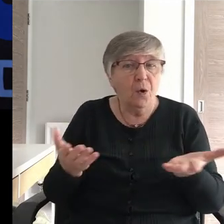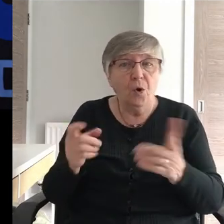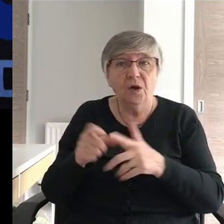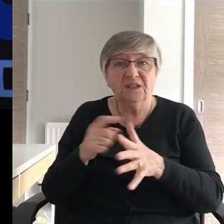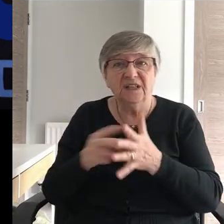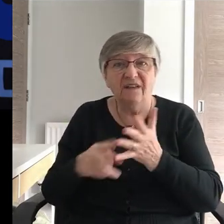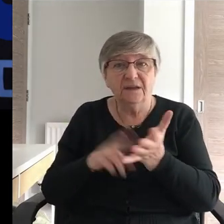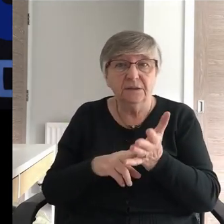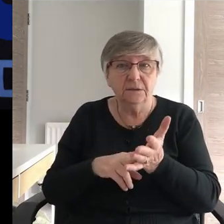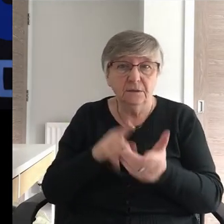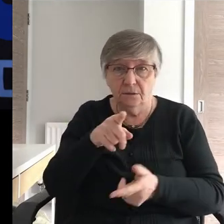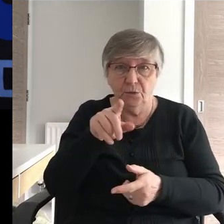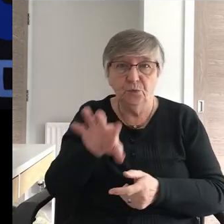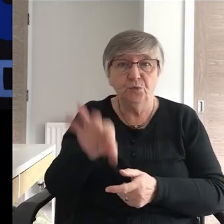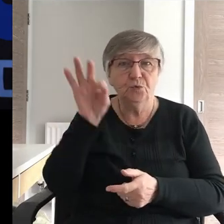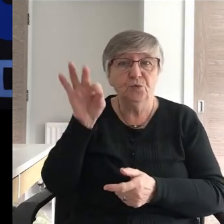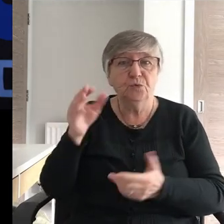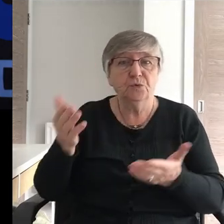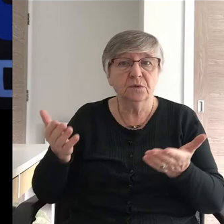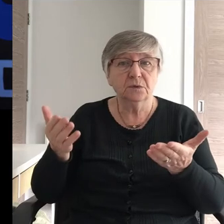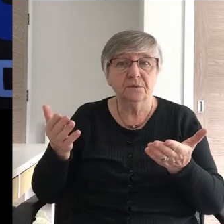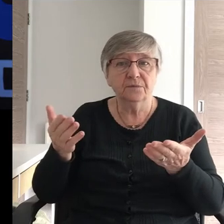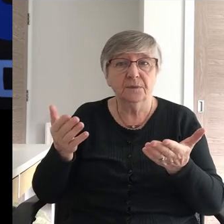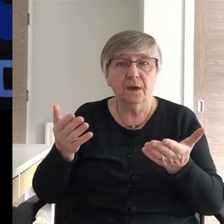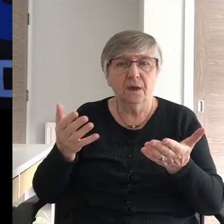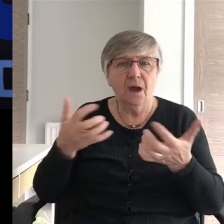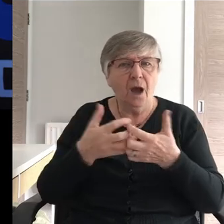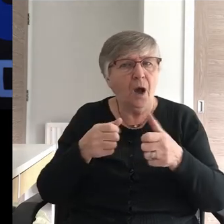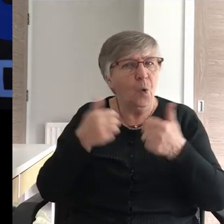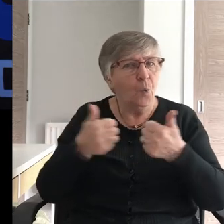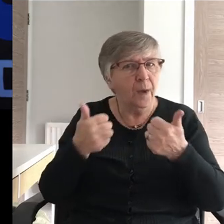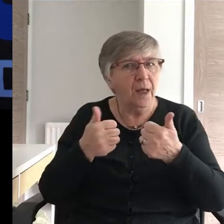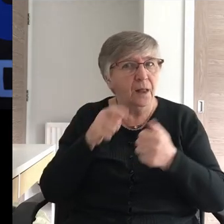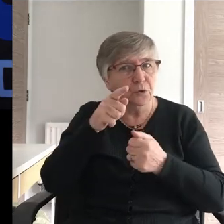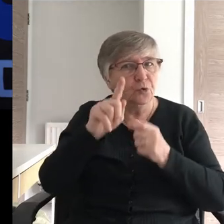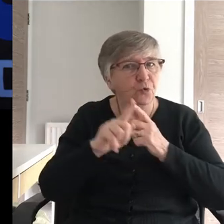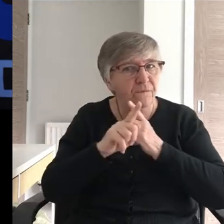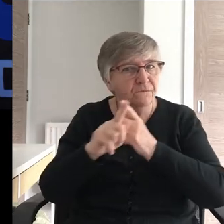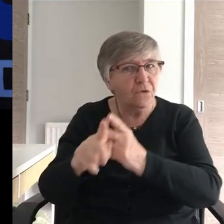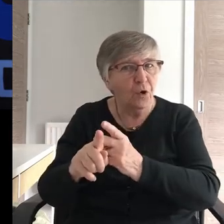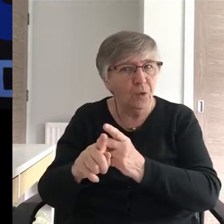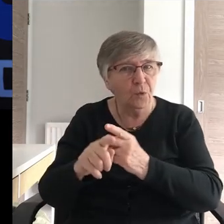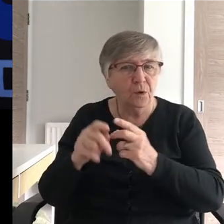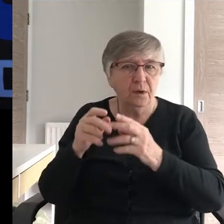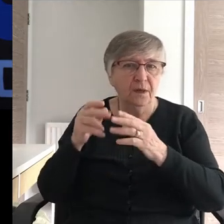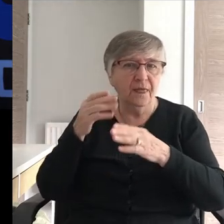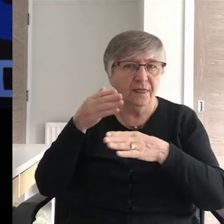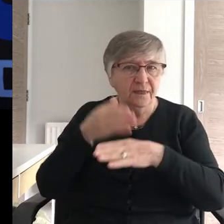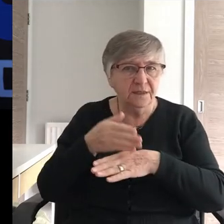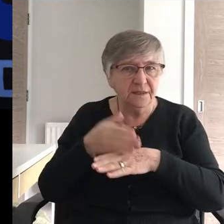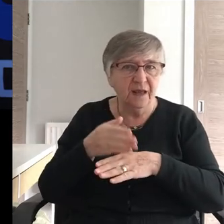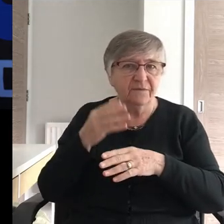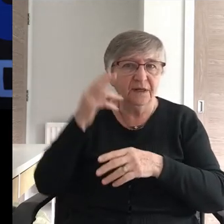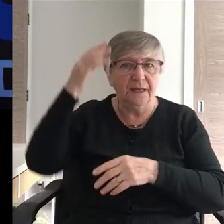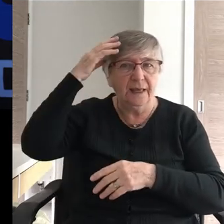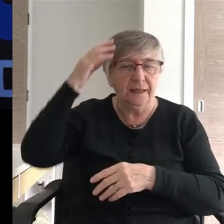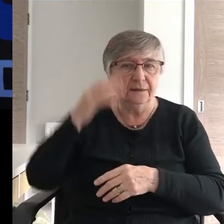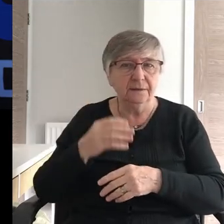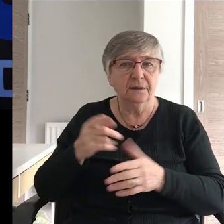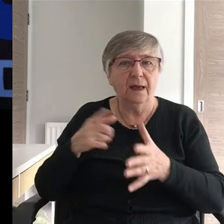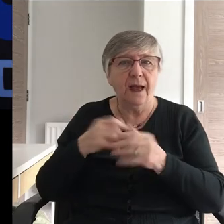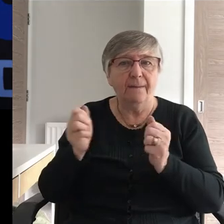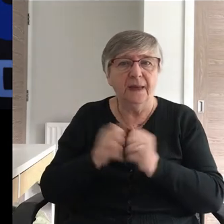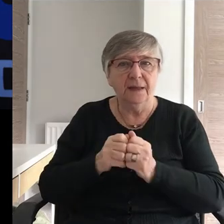David, take your pick. How well do you follow your servant king? Amen.